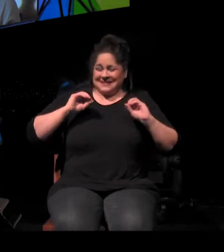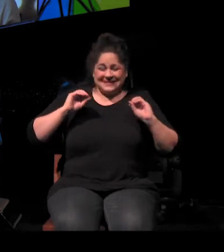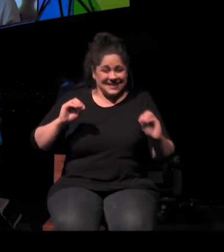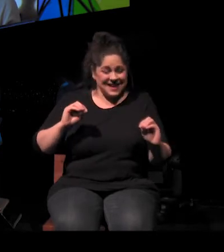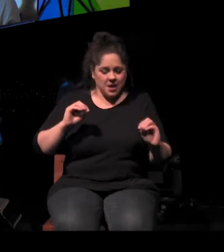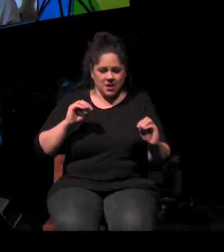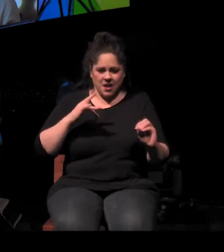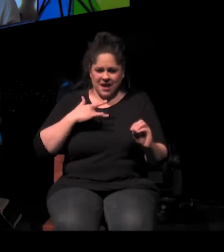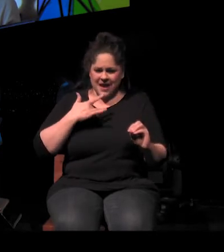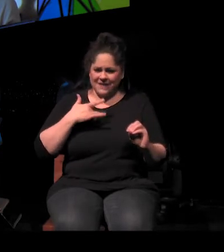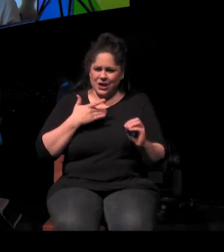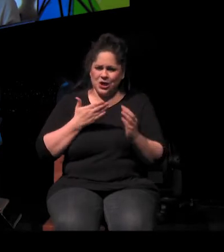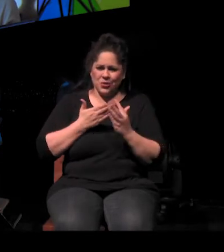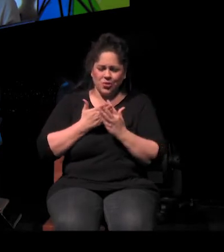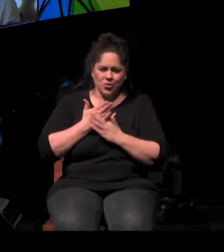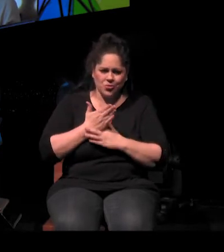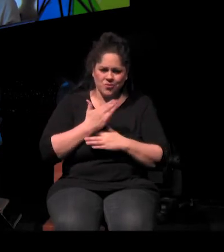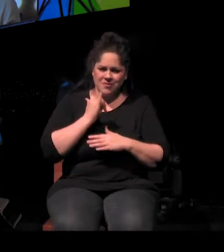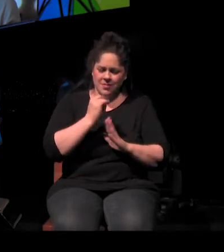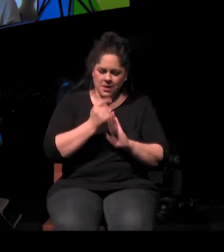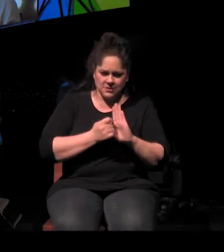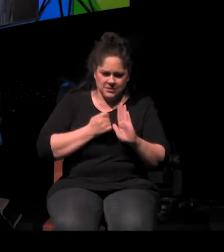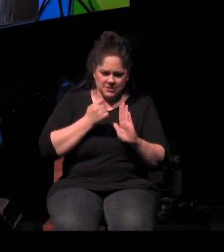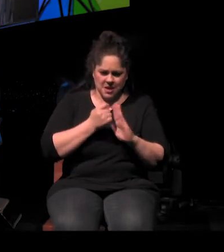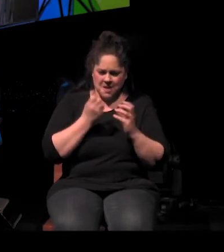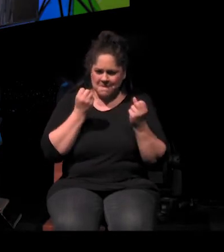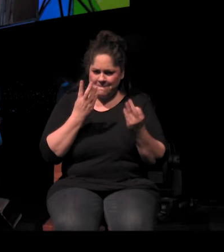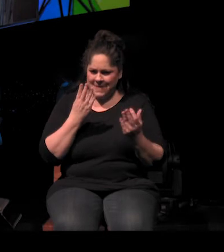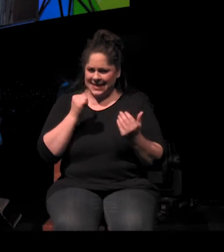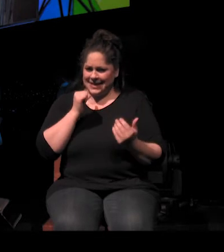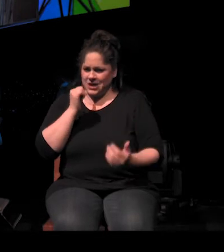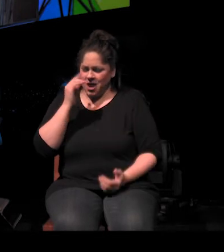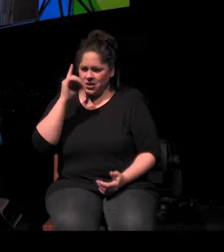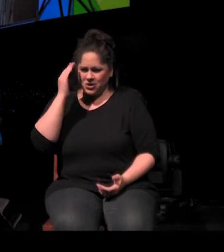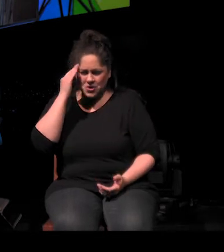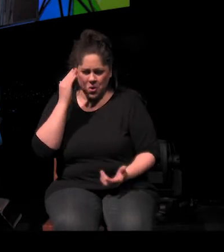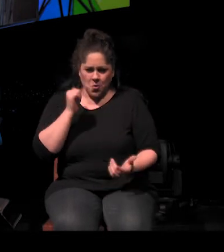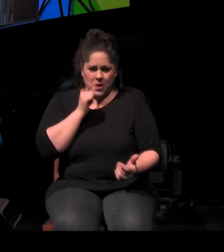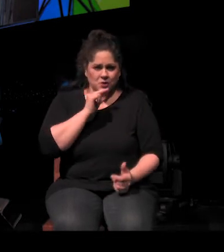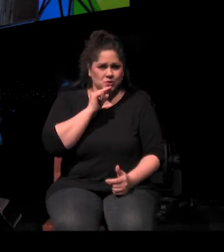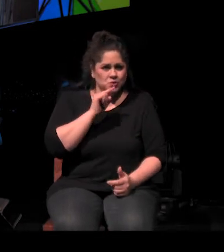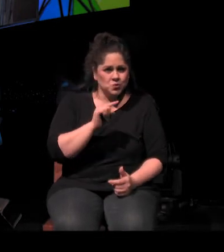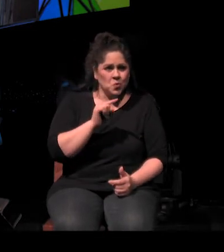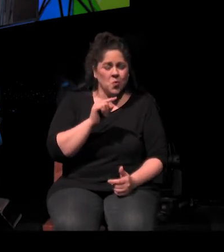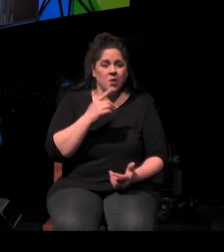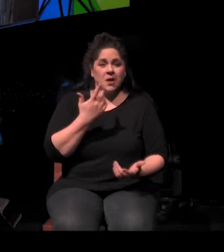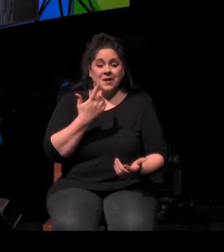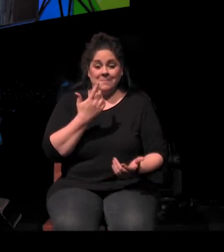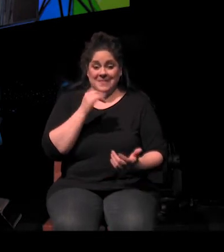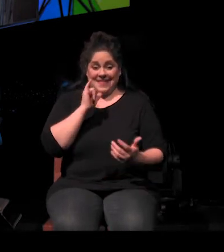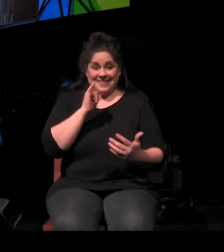just walking through this season and the unknowns and coming to the end of last year,